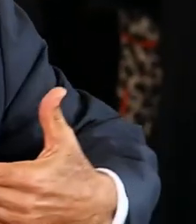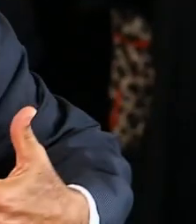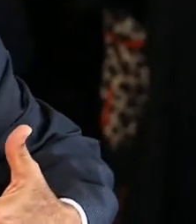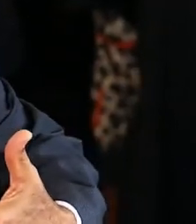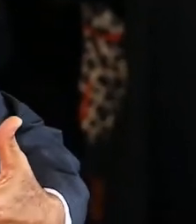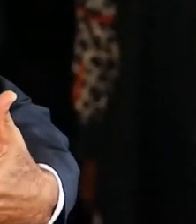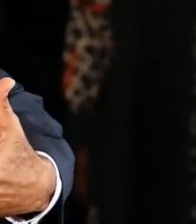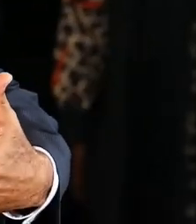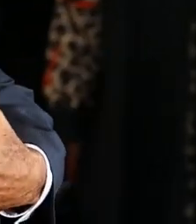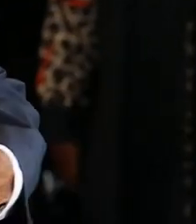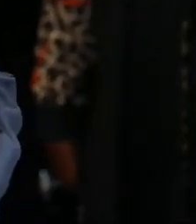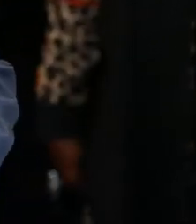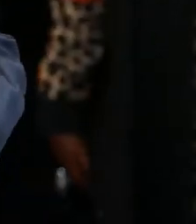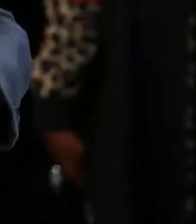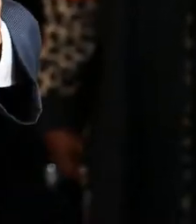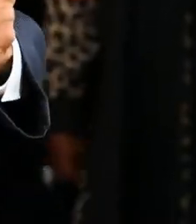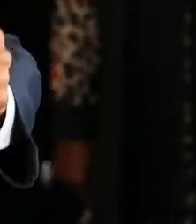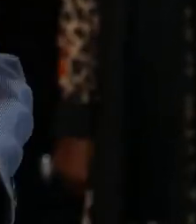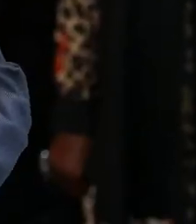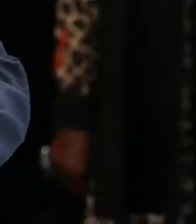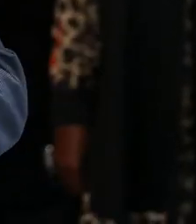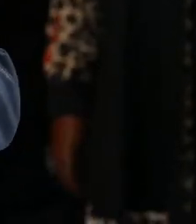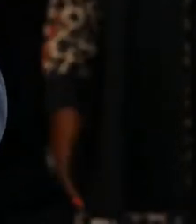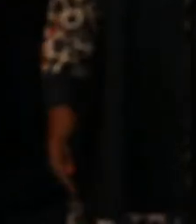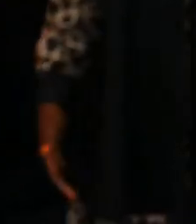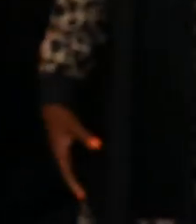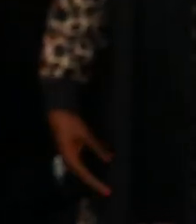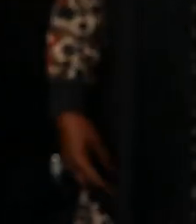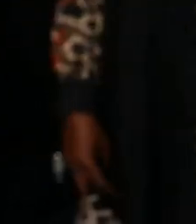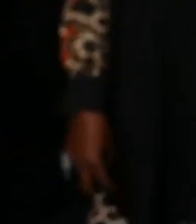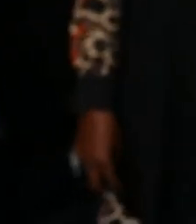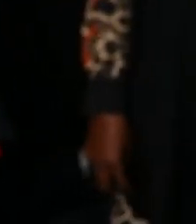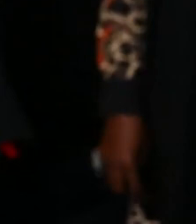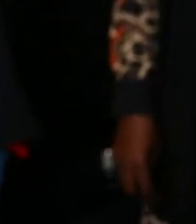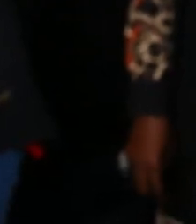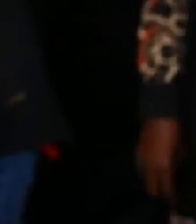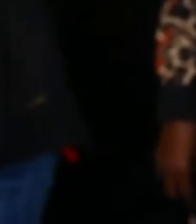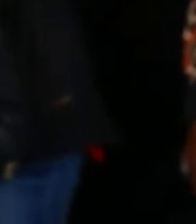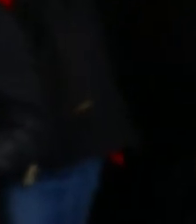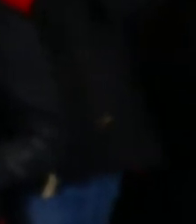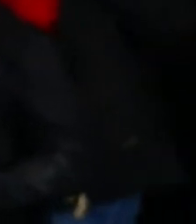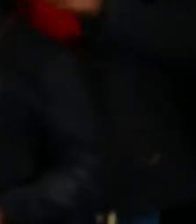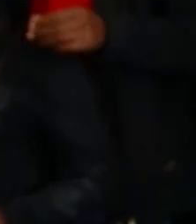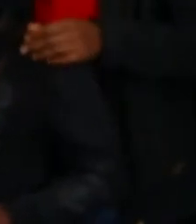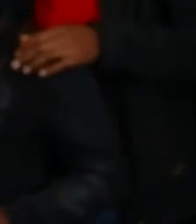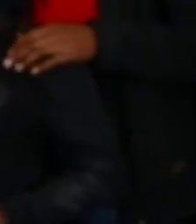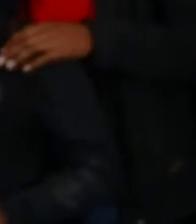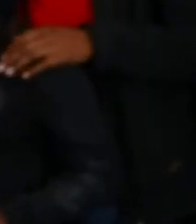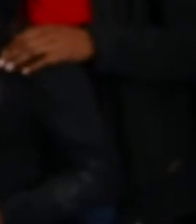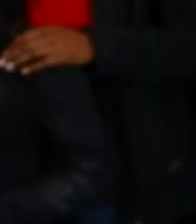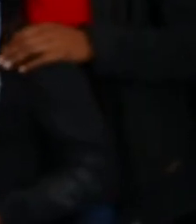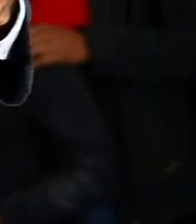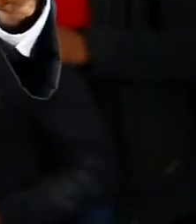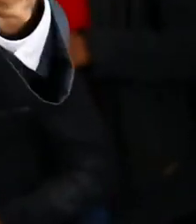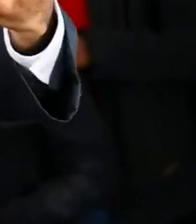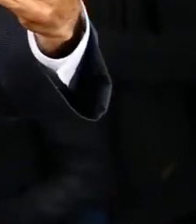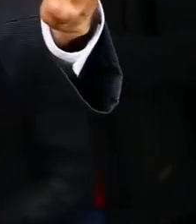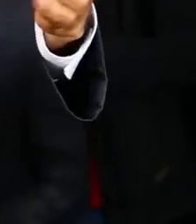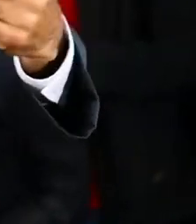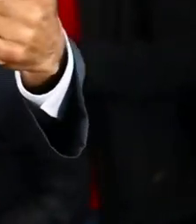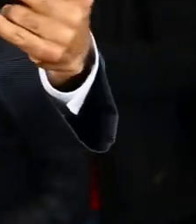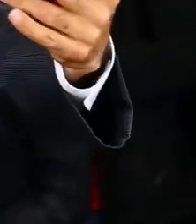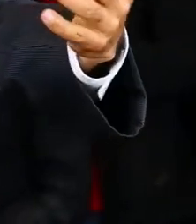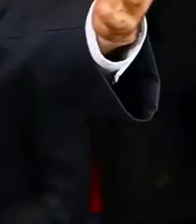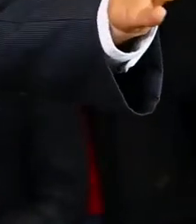Bring them to him so he can change them. I want to appeal to the parents. Bring